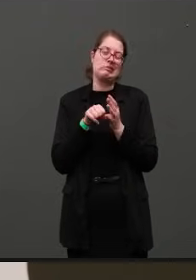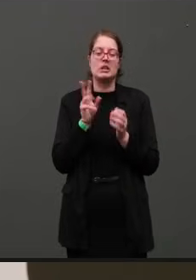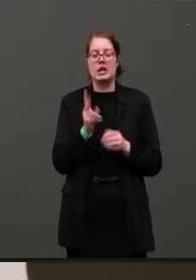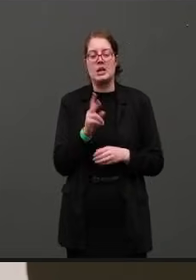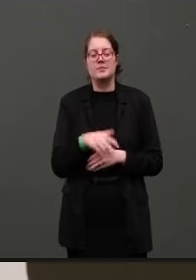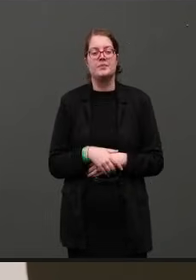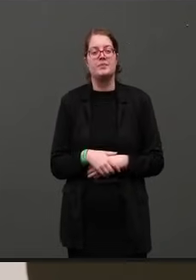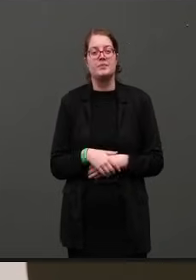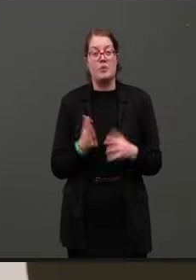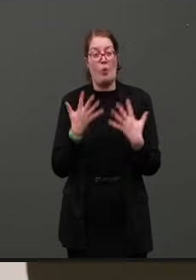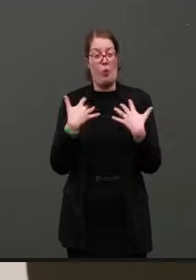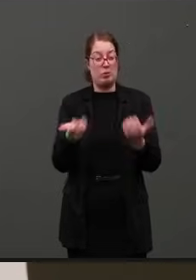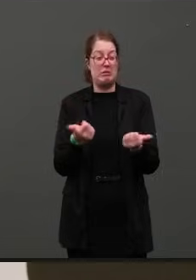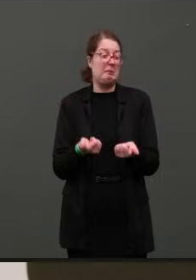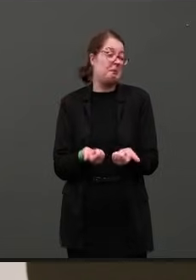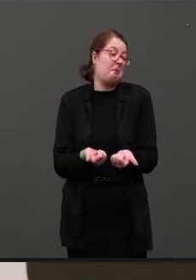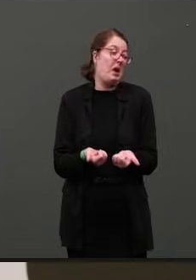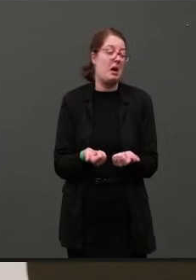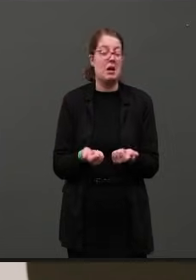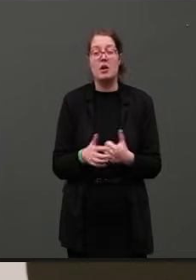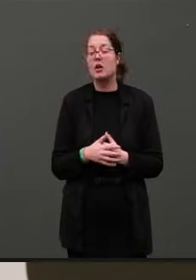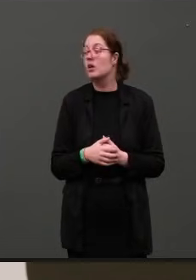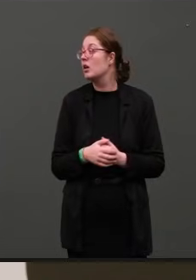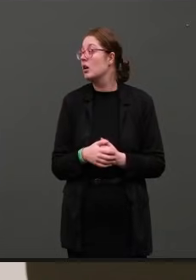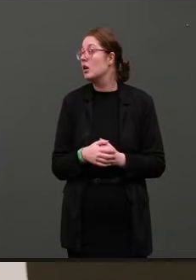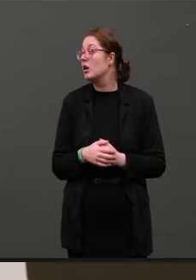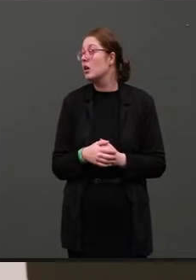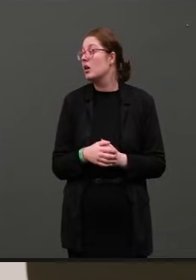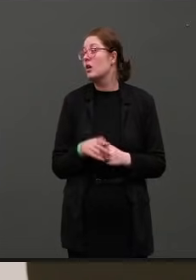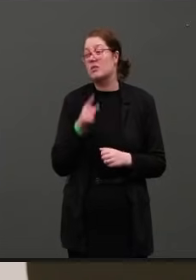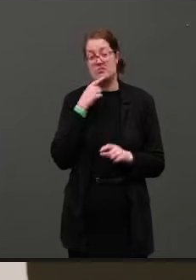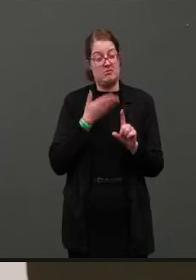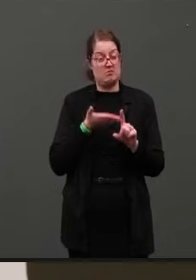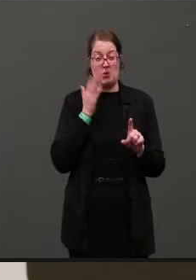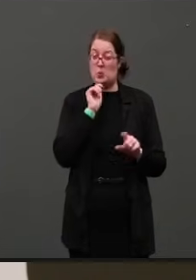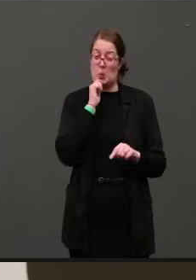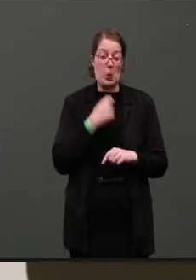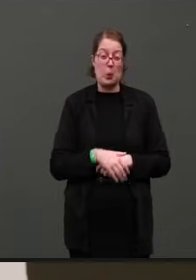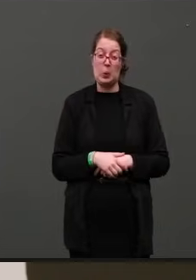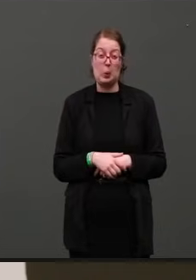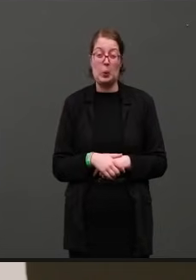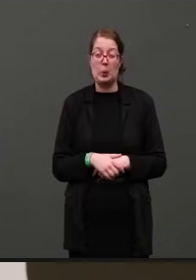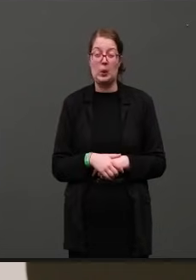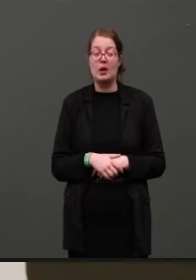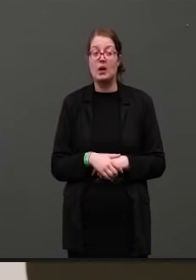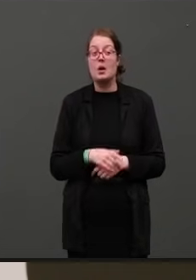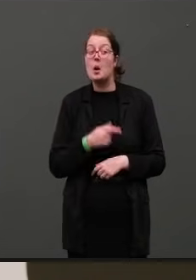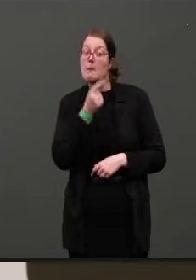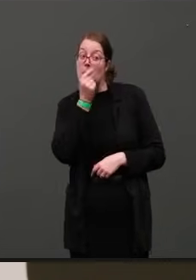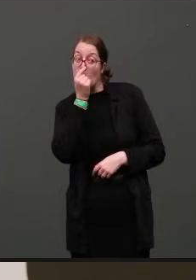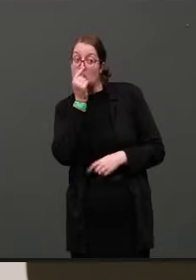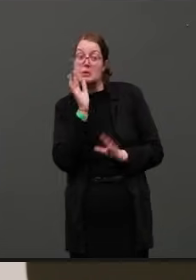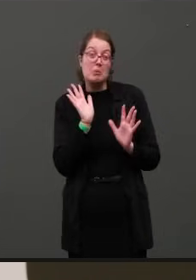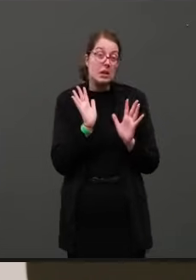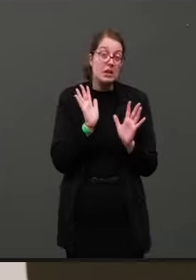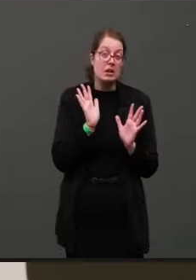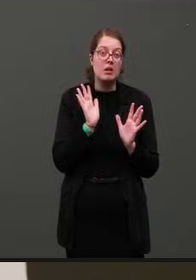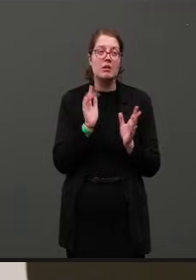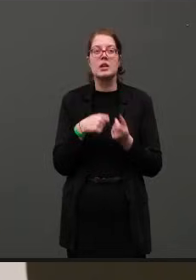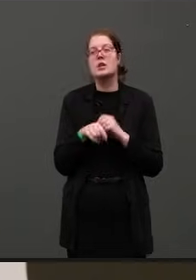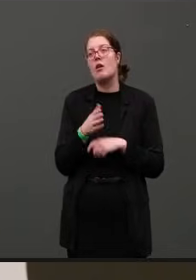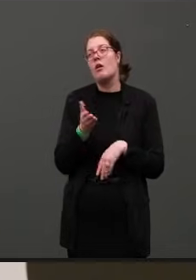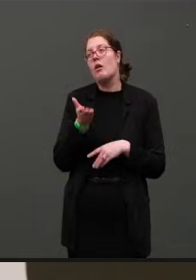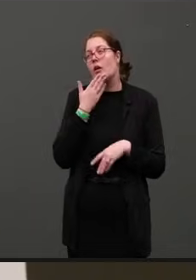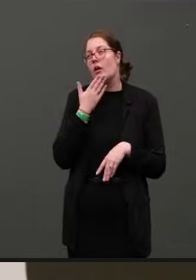it. In fact, they probably won't even notice. Plausibility trumps mundane realism every